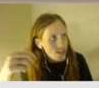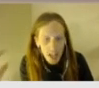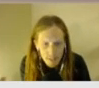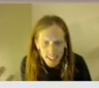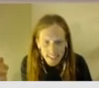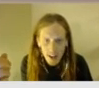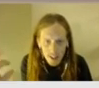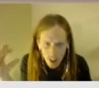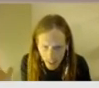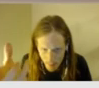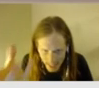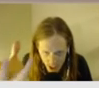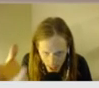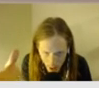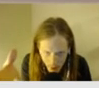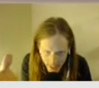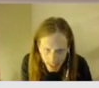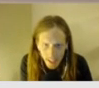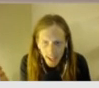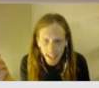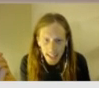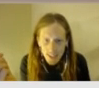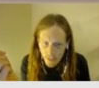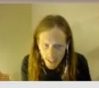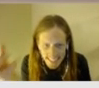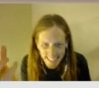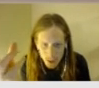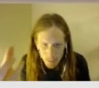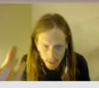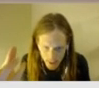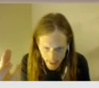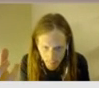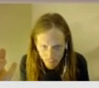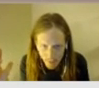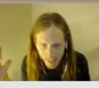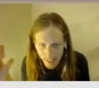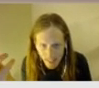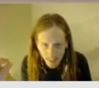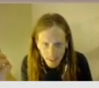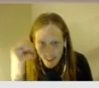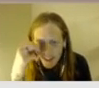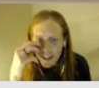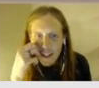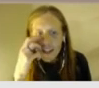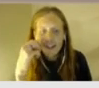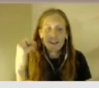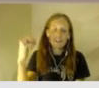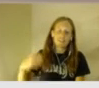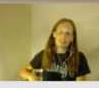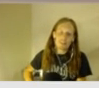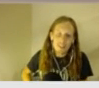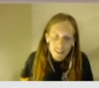but there are a lot of kids that aren't taught to manage that properly, and it's very detrimental to them. I agree, and I think it